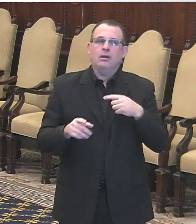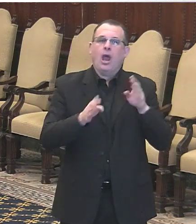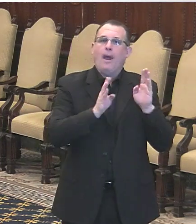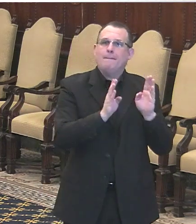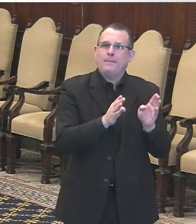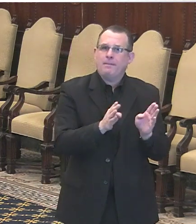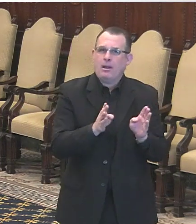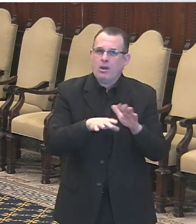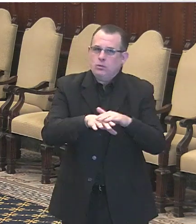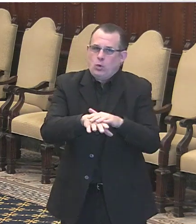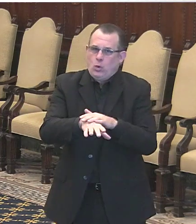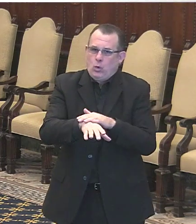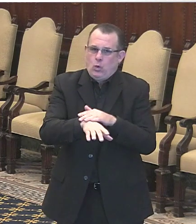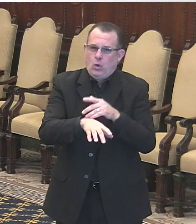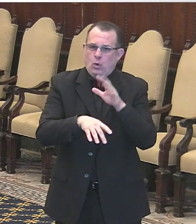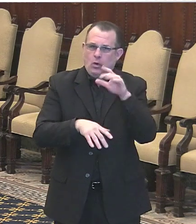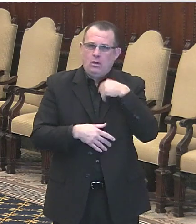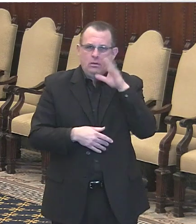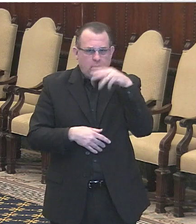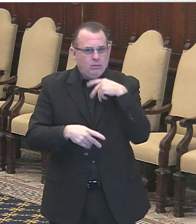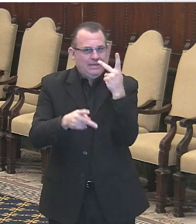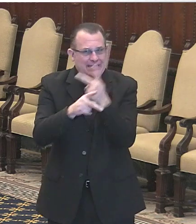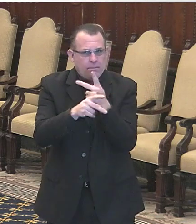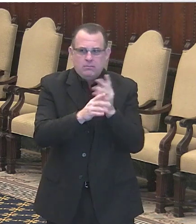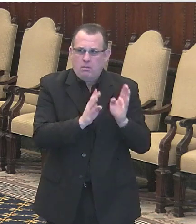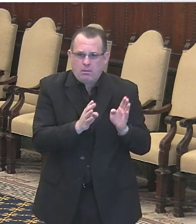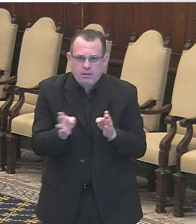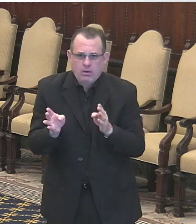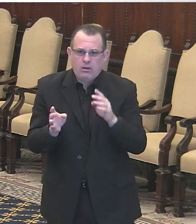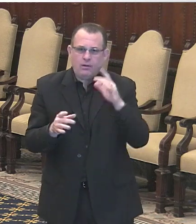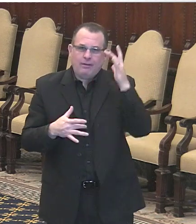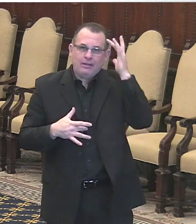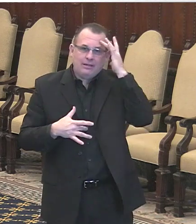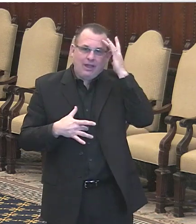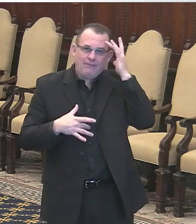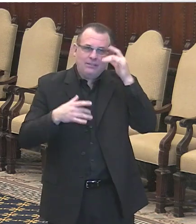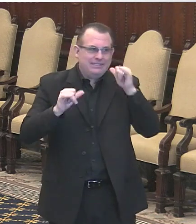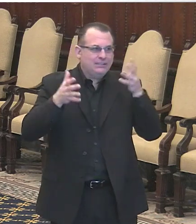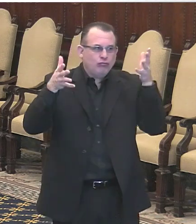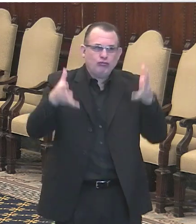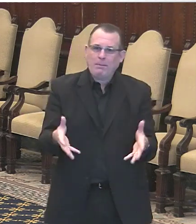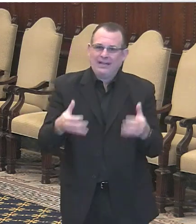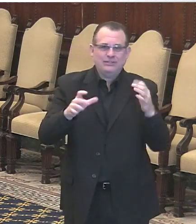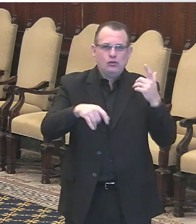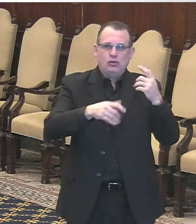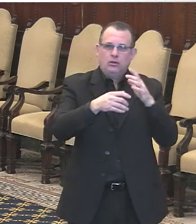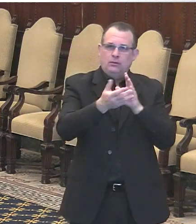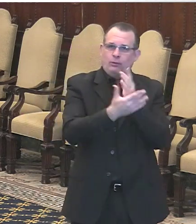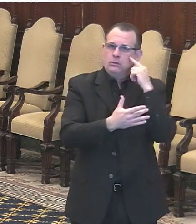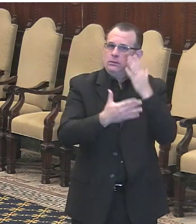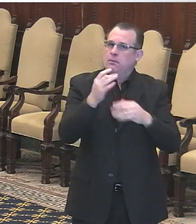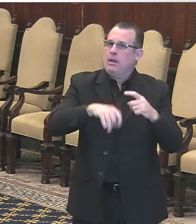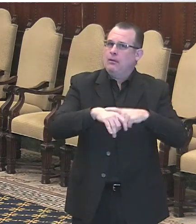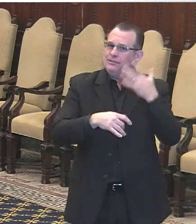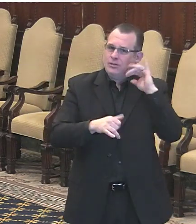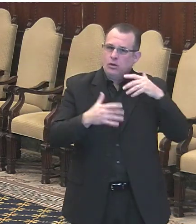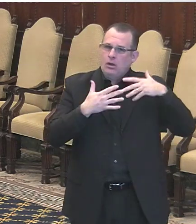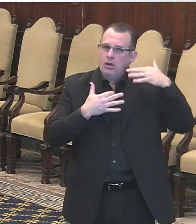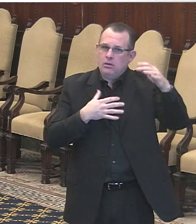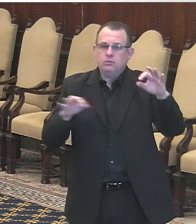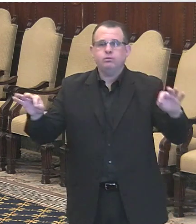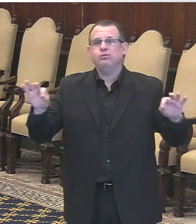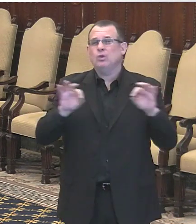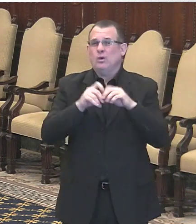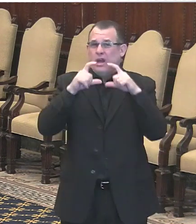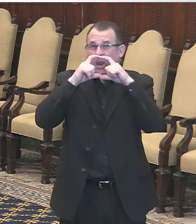as I said before, just be prepared. The virus is going to be with us a long time. People are going to have to be wearing masks. They're going to have to be keeping their distance, and they're going to have to be